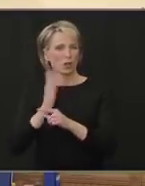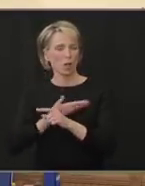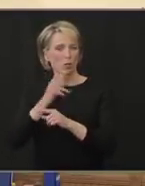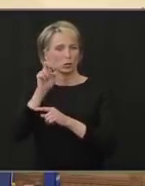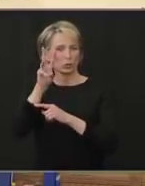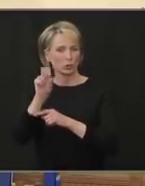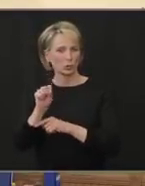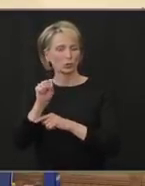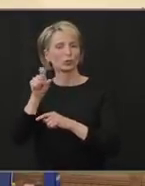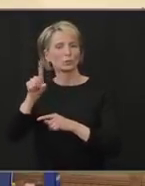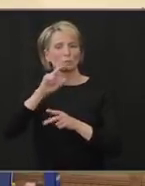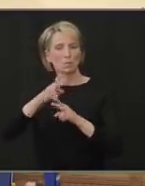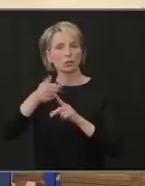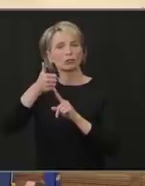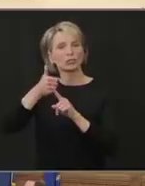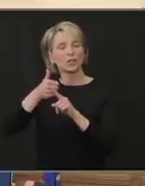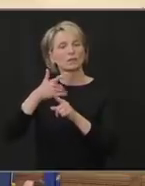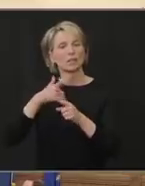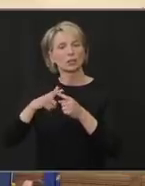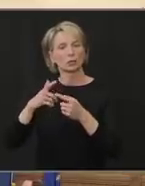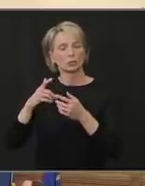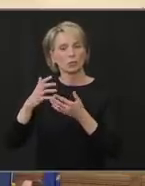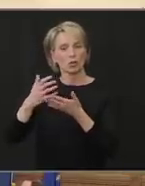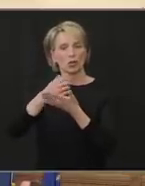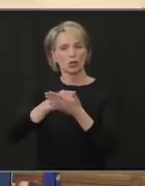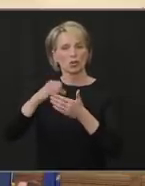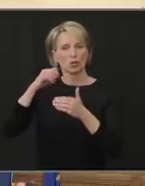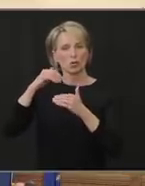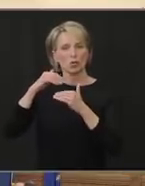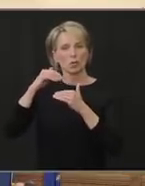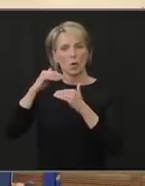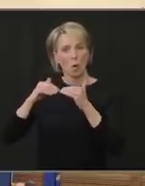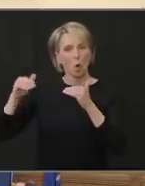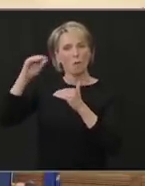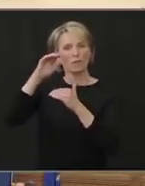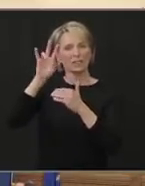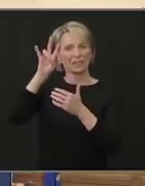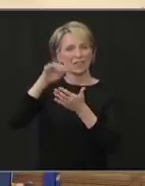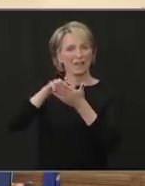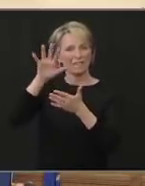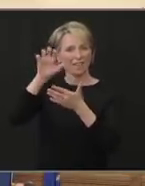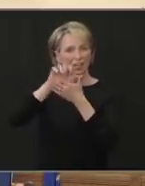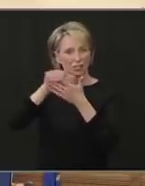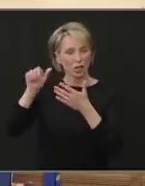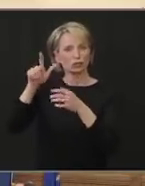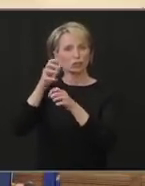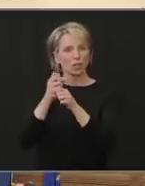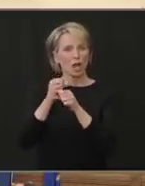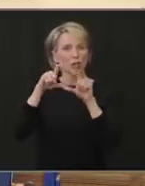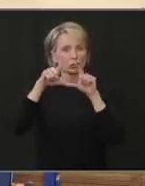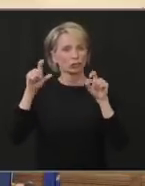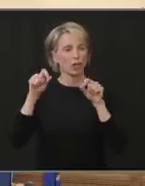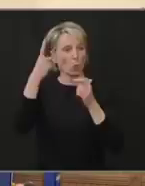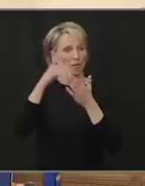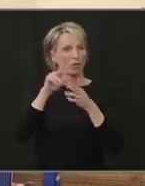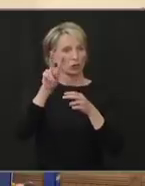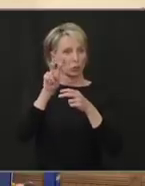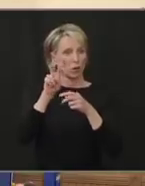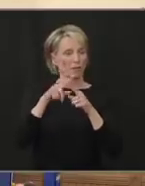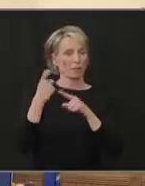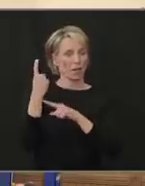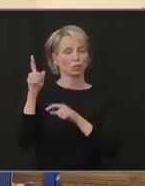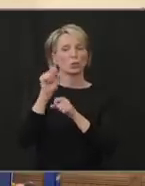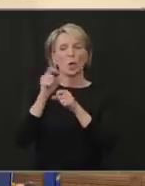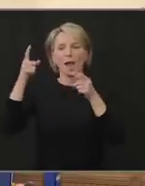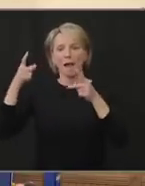$75,000 mark with this federal aid package to get that $1,200 check last year. She worked part-time as a teacher, she worked part-time